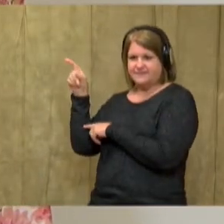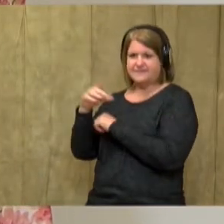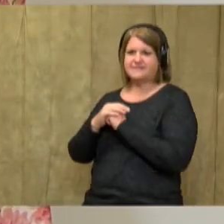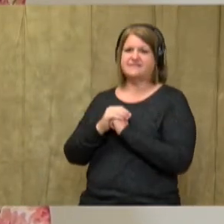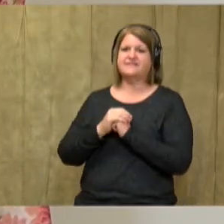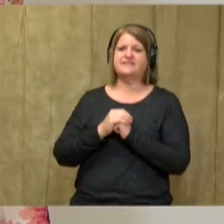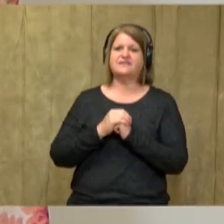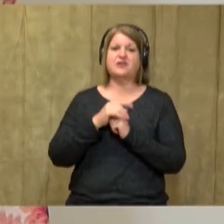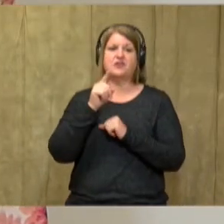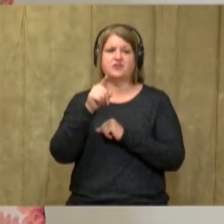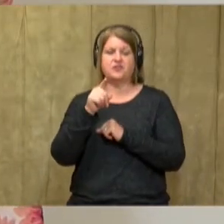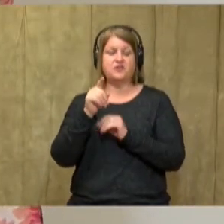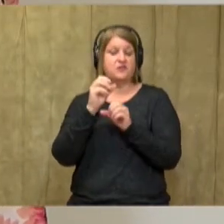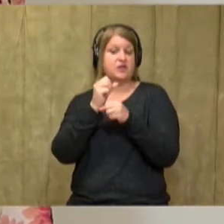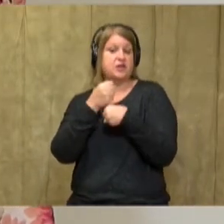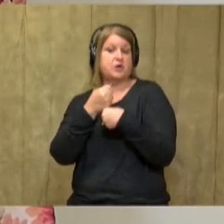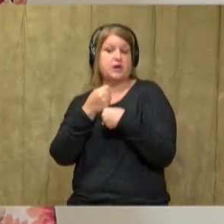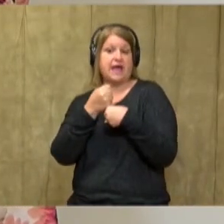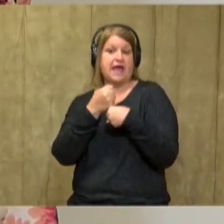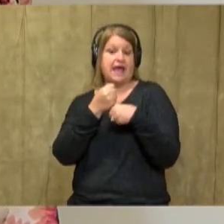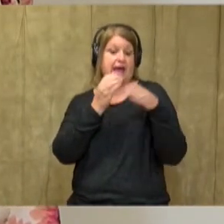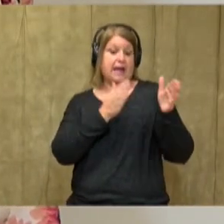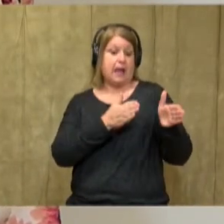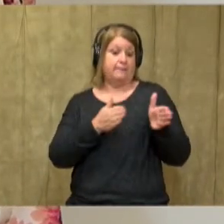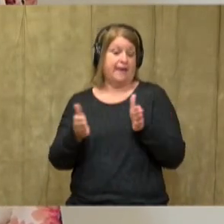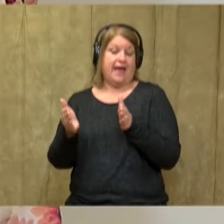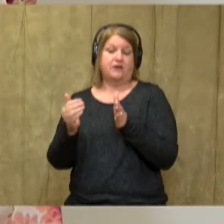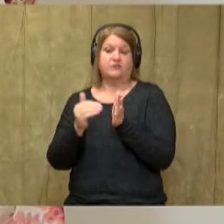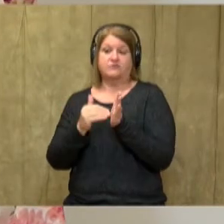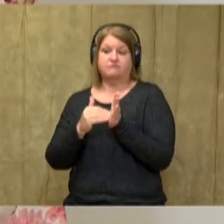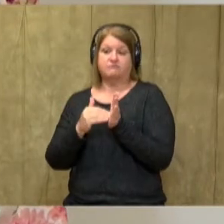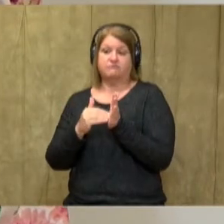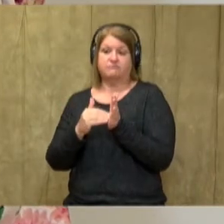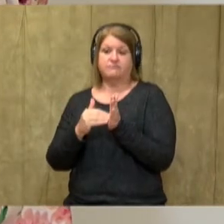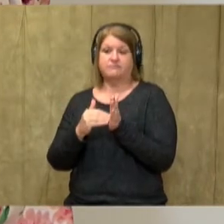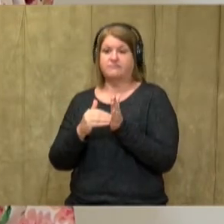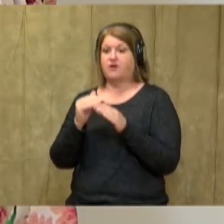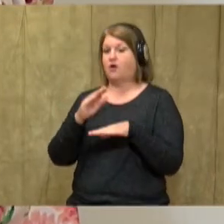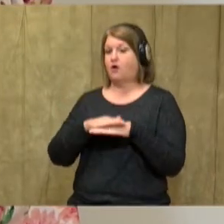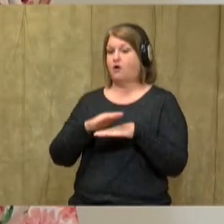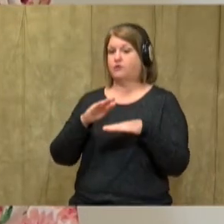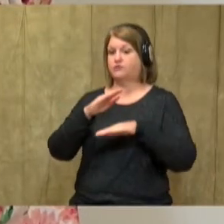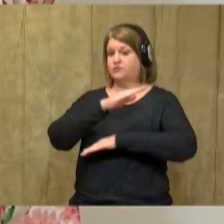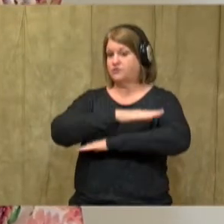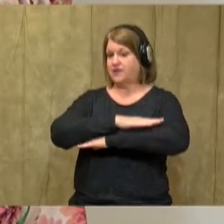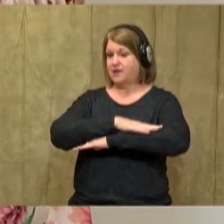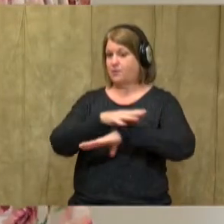And you can create a pattern on your tablecloth. Look at this.